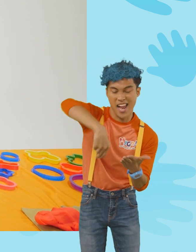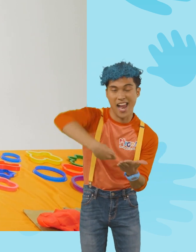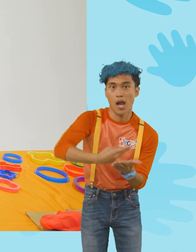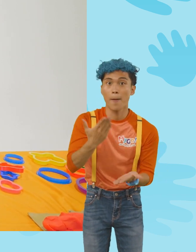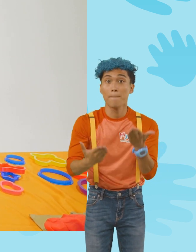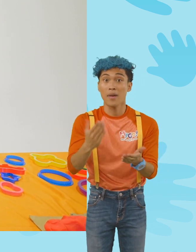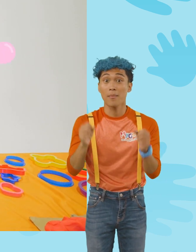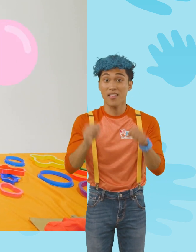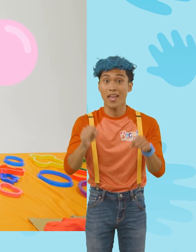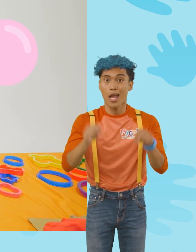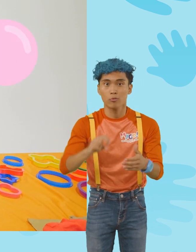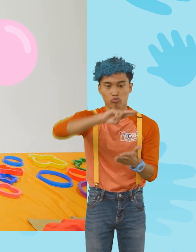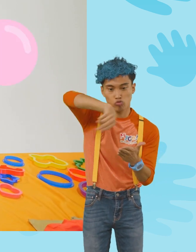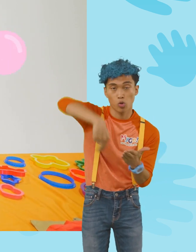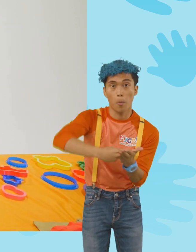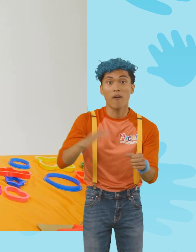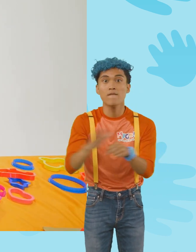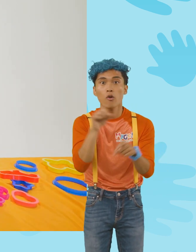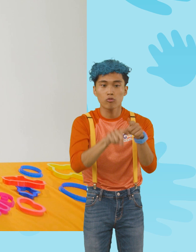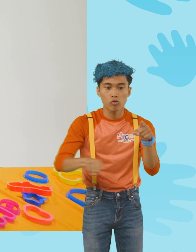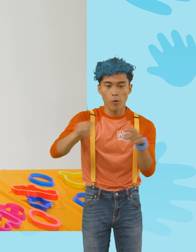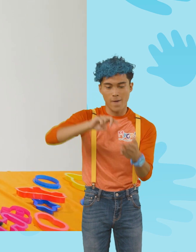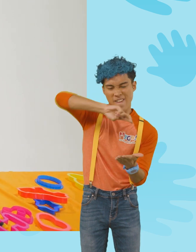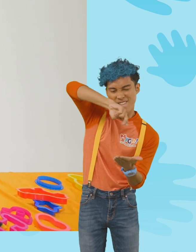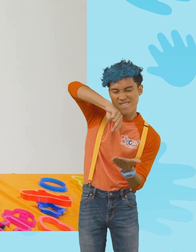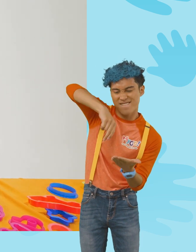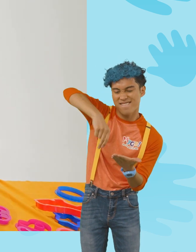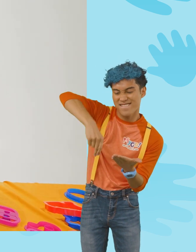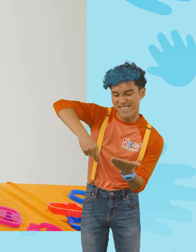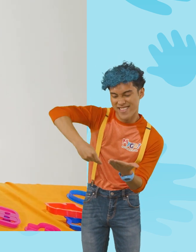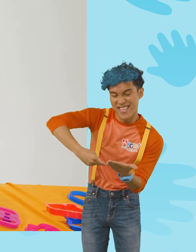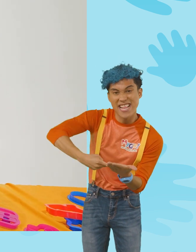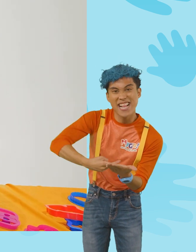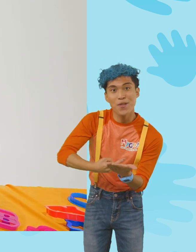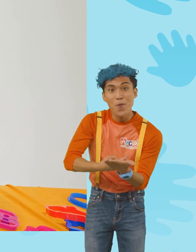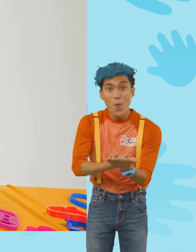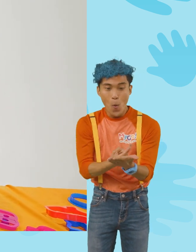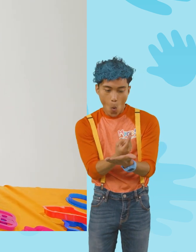able to scoop a full circle. Okay, let's try it. Ready?